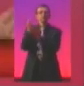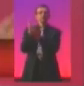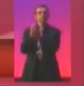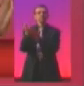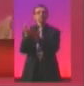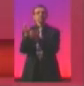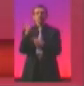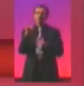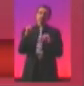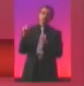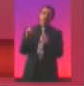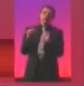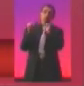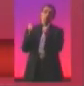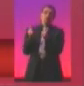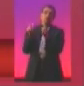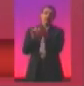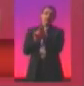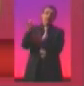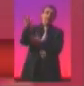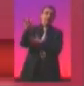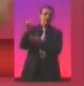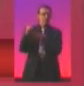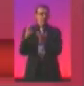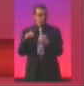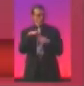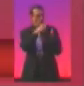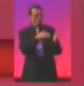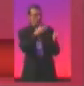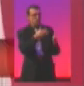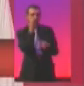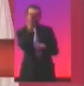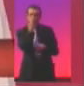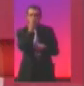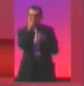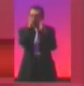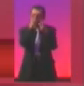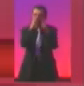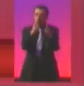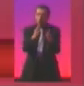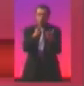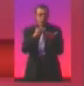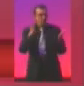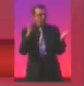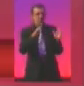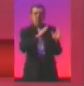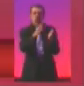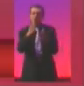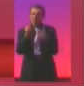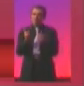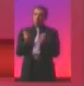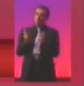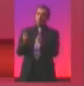be an okay way to run an airline, but it's not the way you should run our hospitals, our schools, our care homes, or any of our public services.